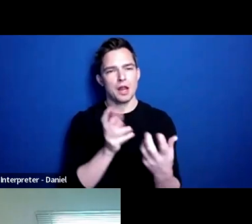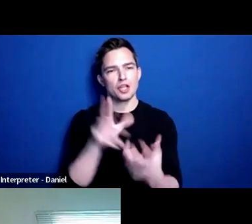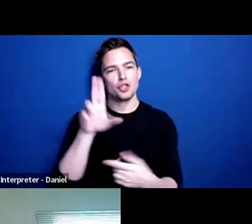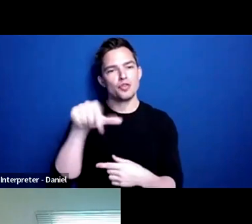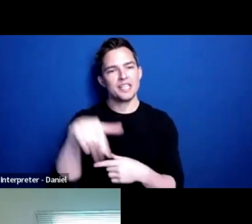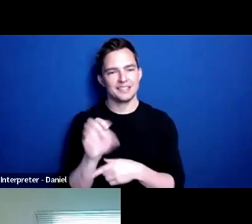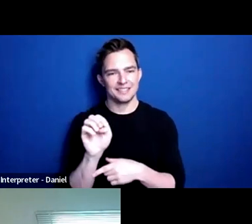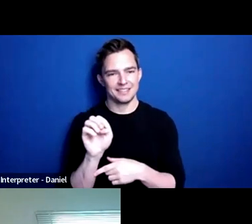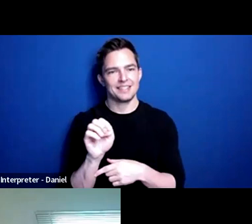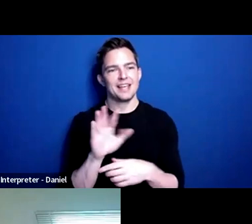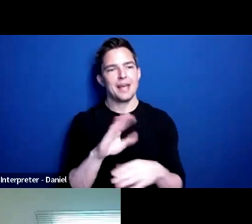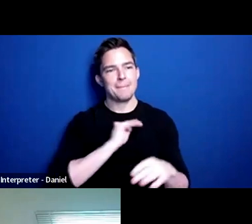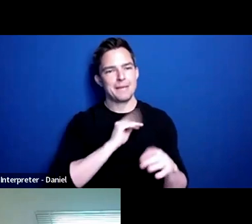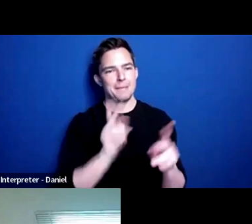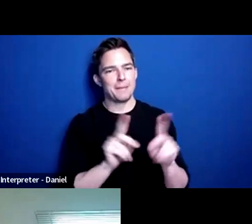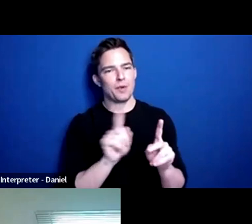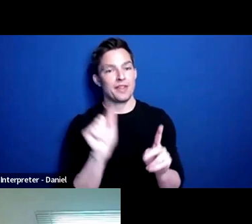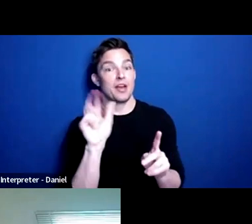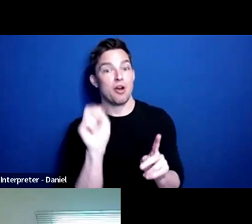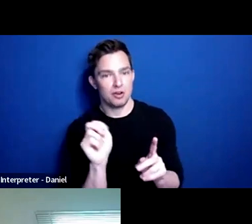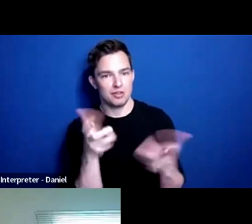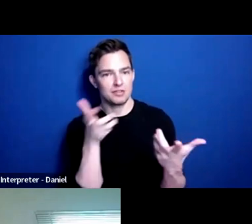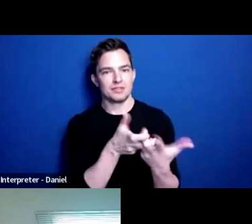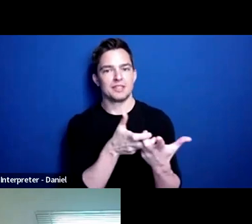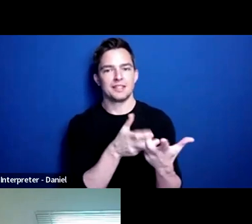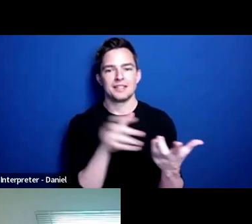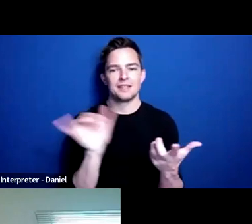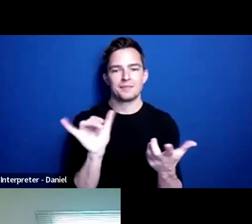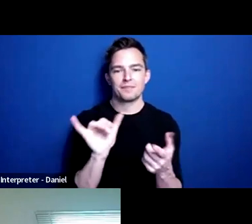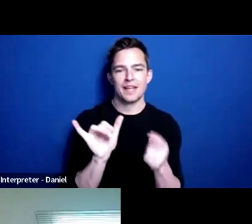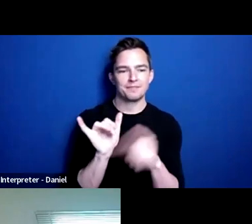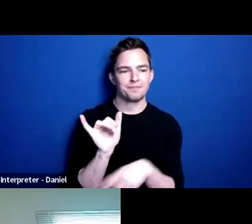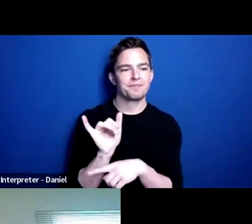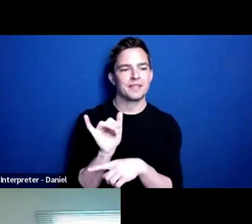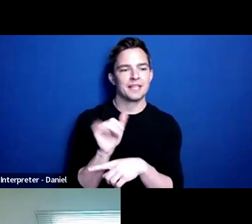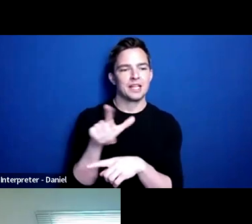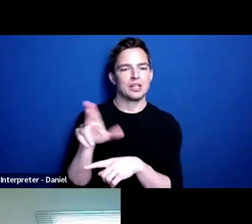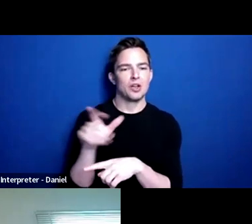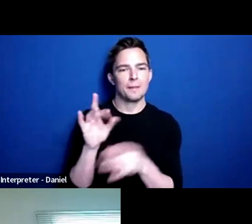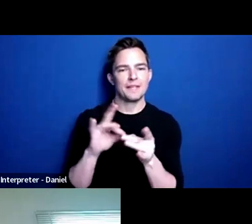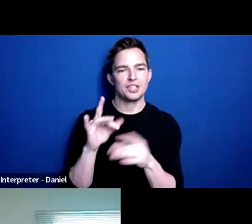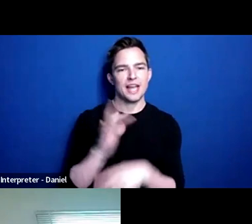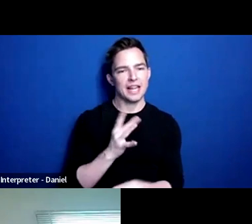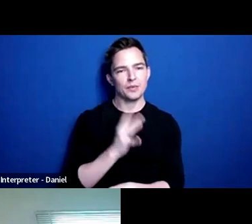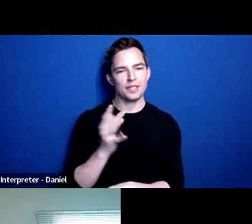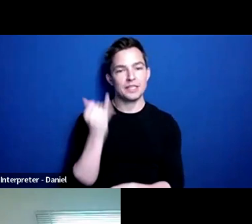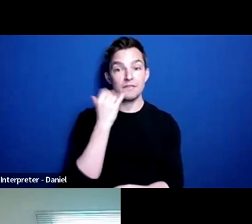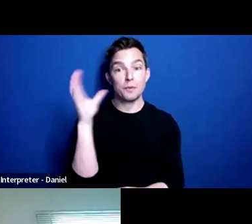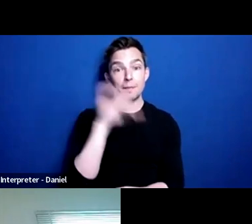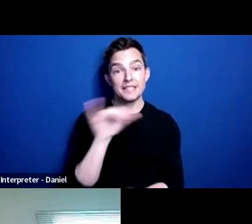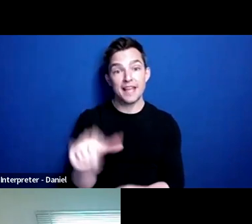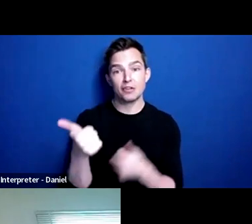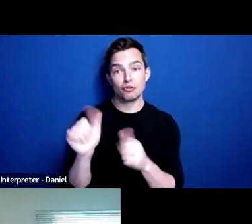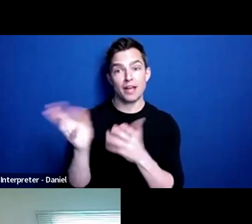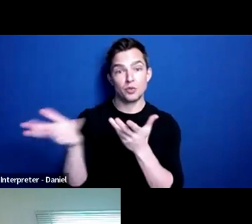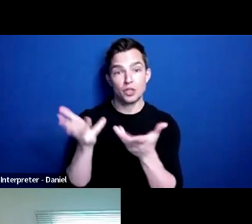are. As Lou, I think so eloquently mentioned before, when you miss that and you try and interact